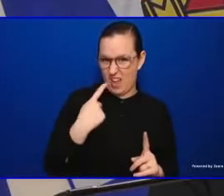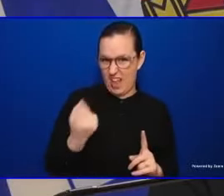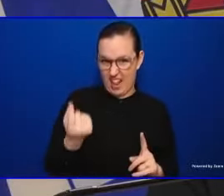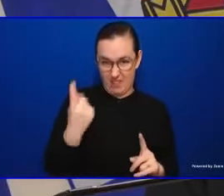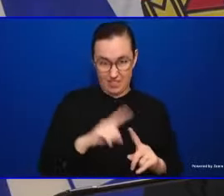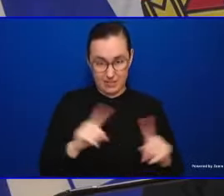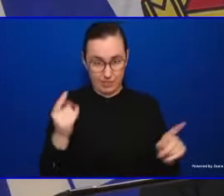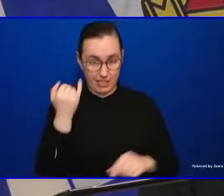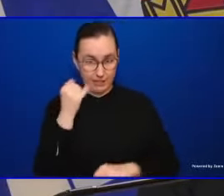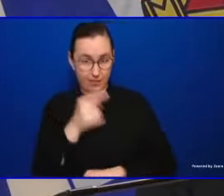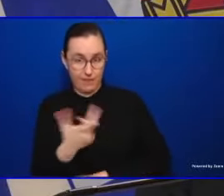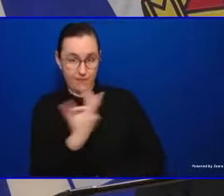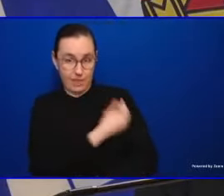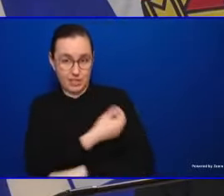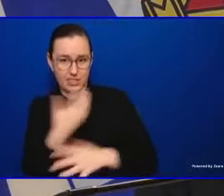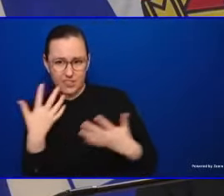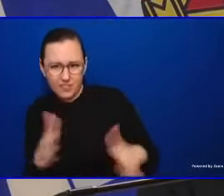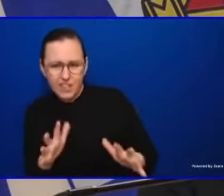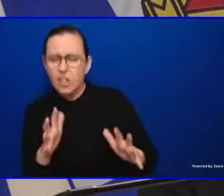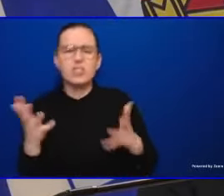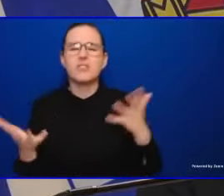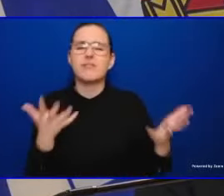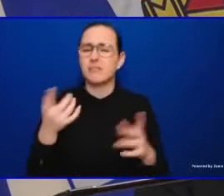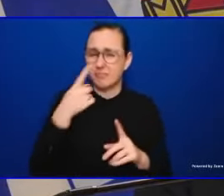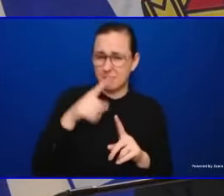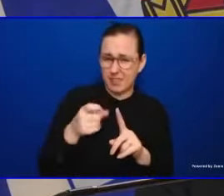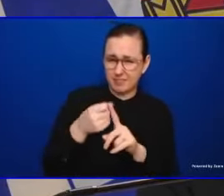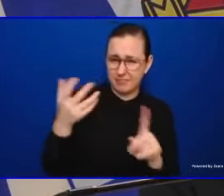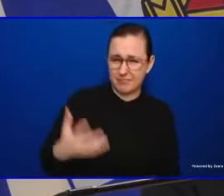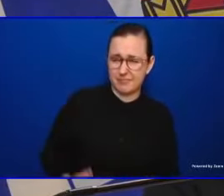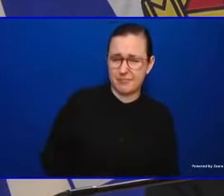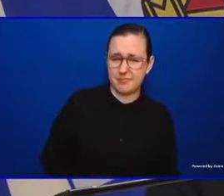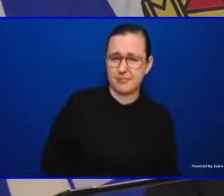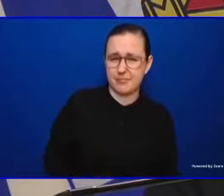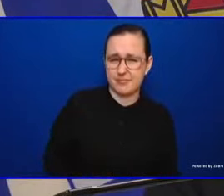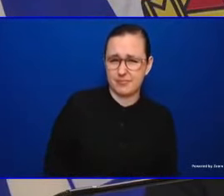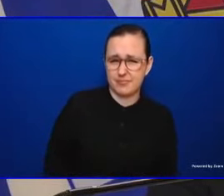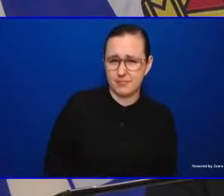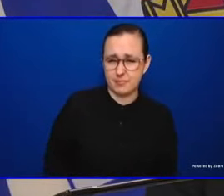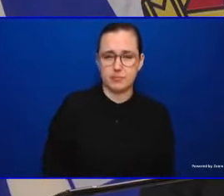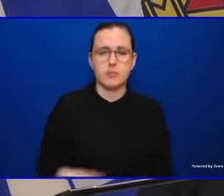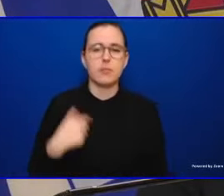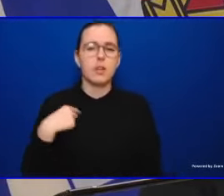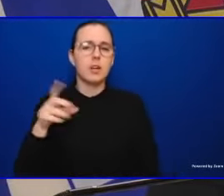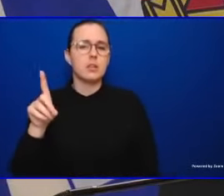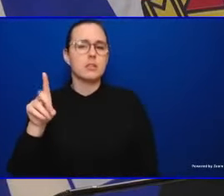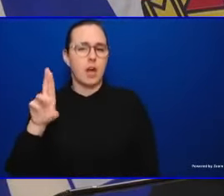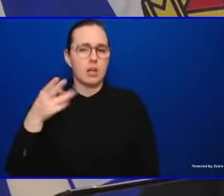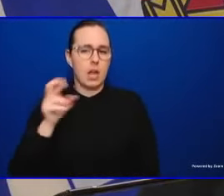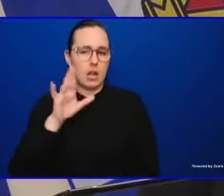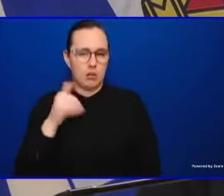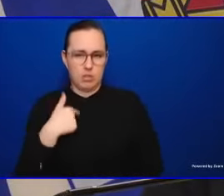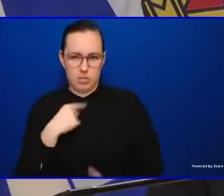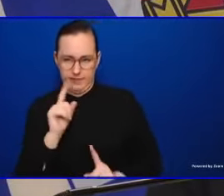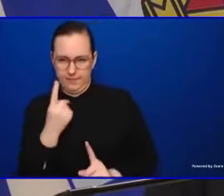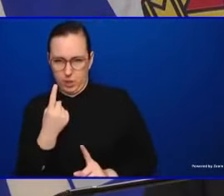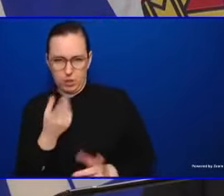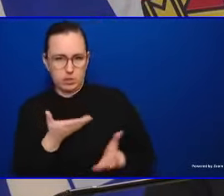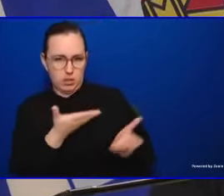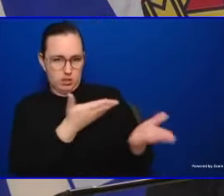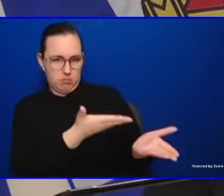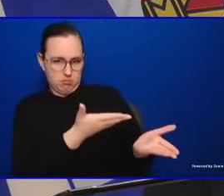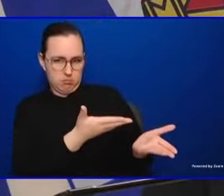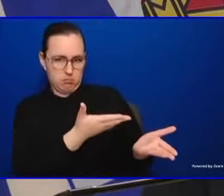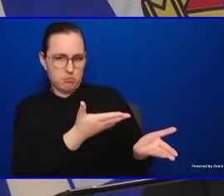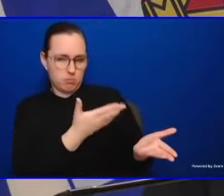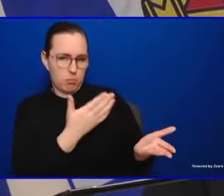So perhaps I'll start, and then Minister Whiteside can respond as well. This has been a